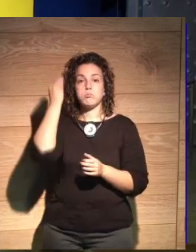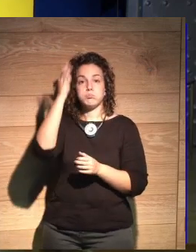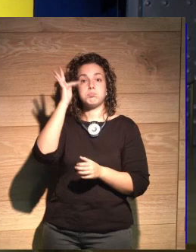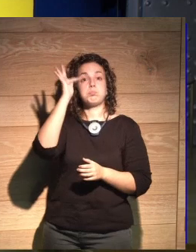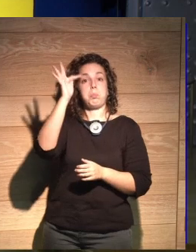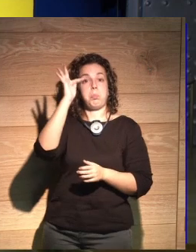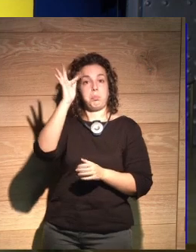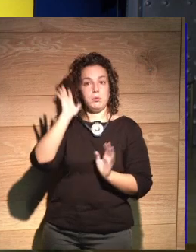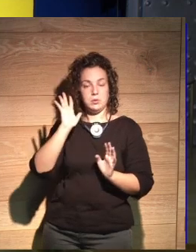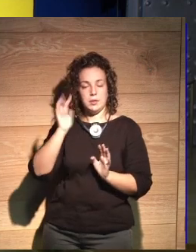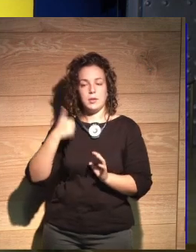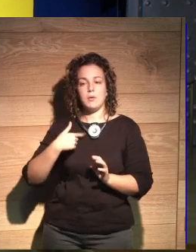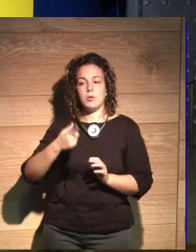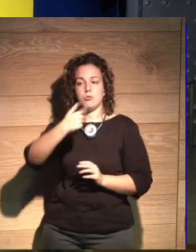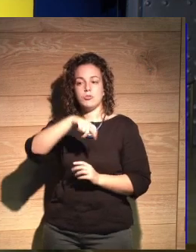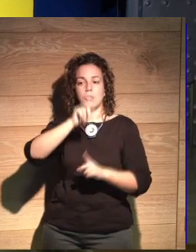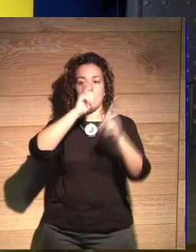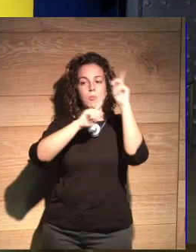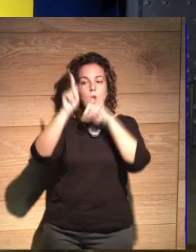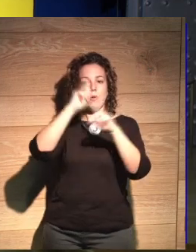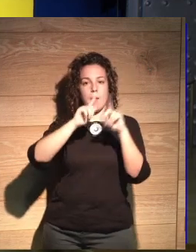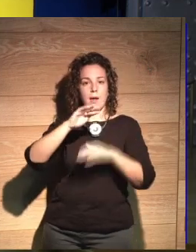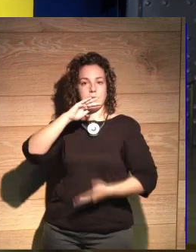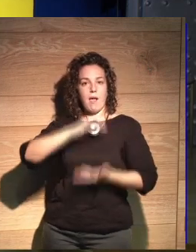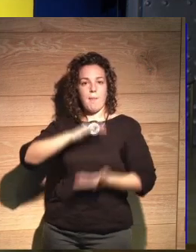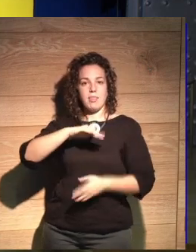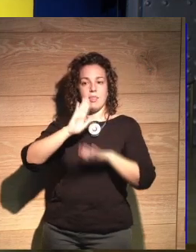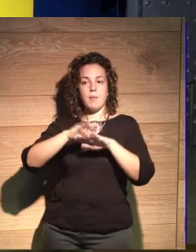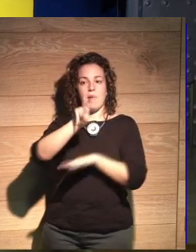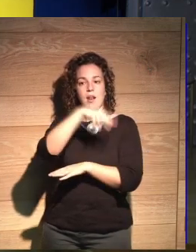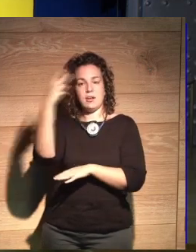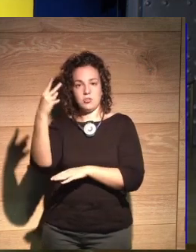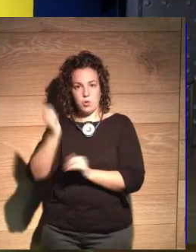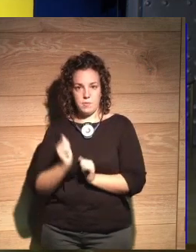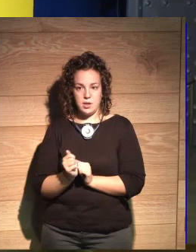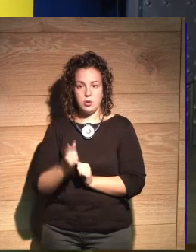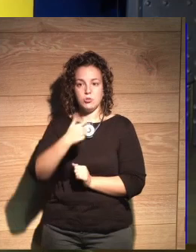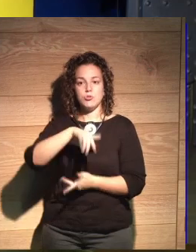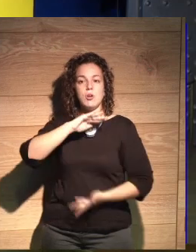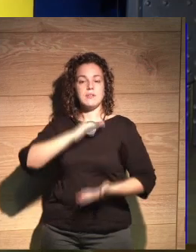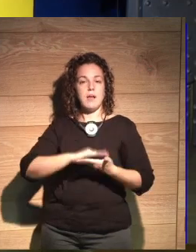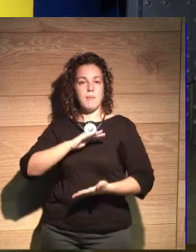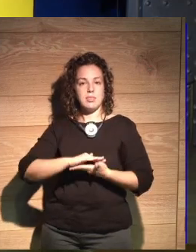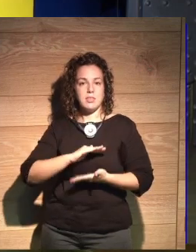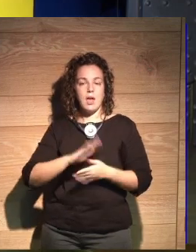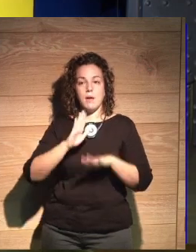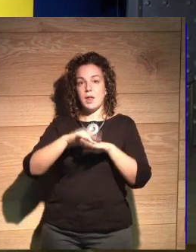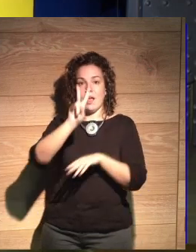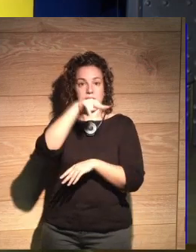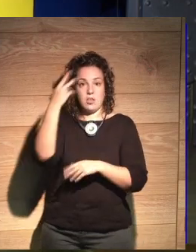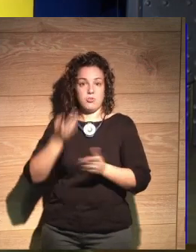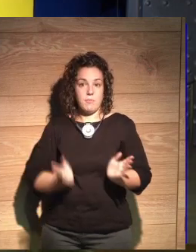ones that we are causing ourselves, we are capable of resolving the world's problems. I hope